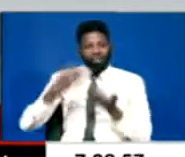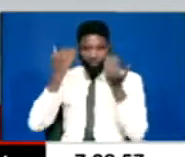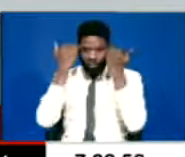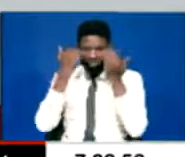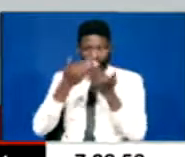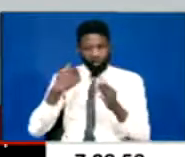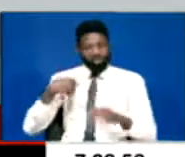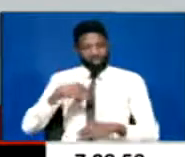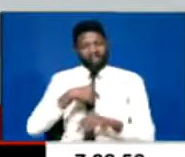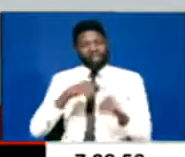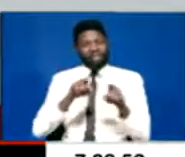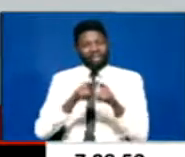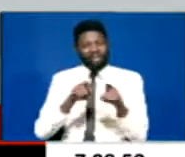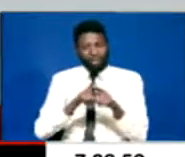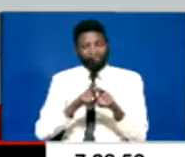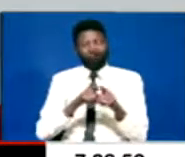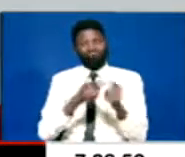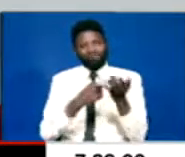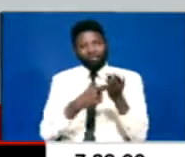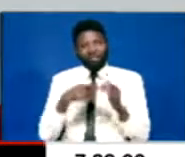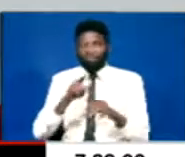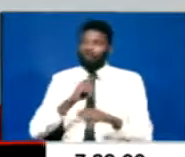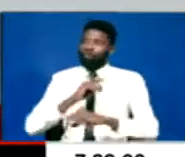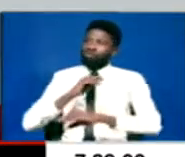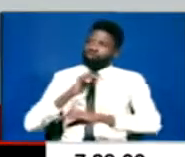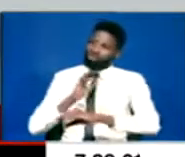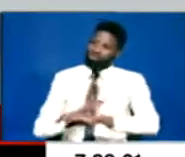she was singing some gospel song here.